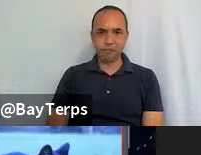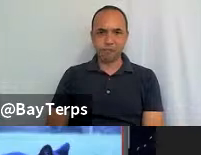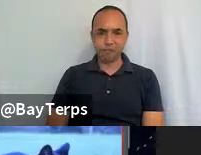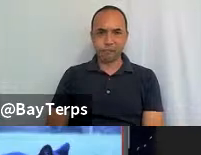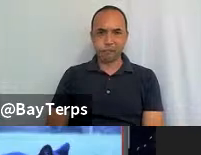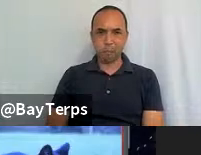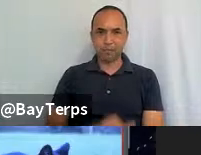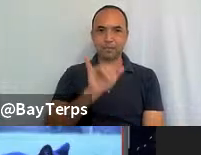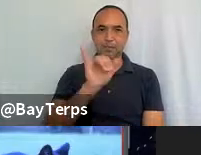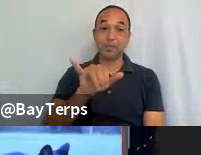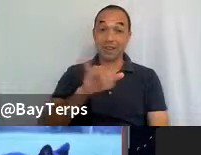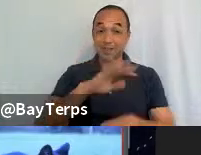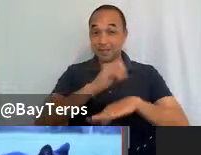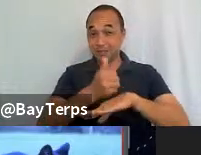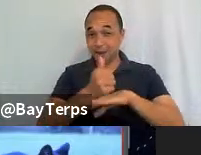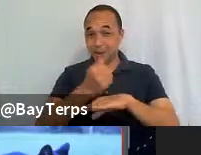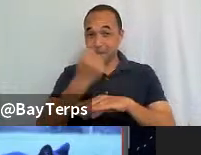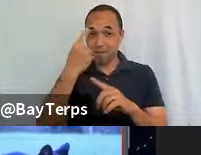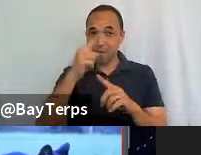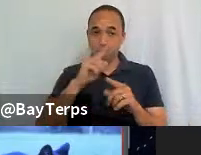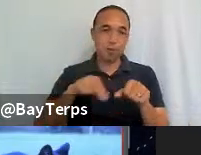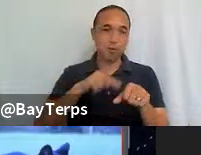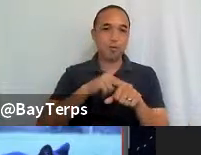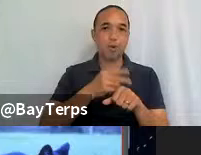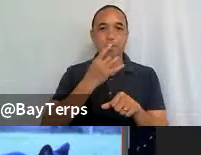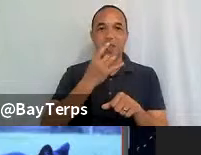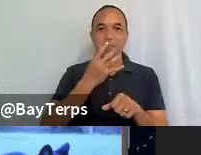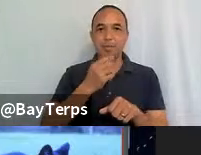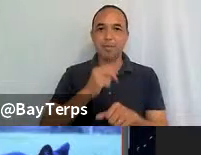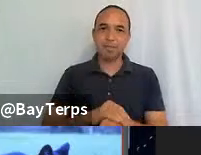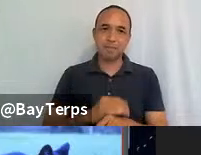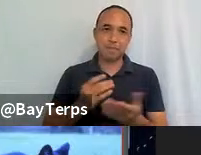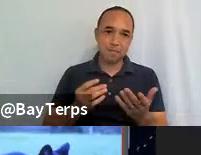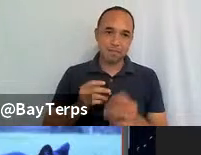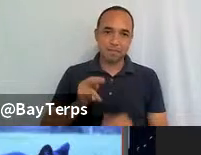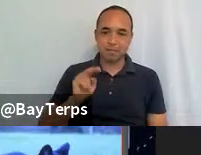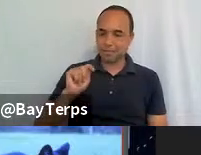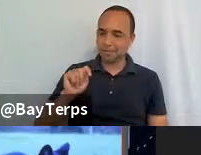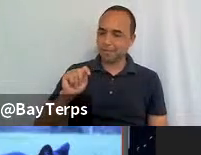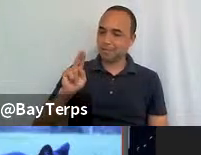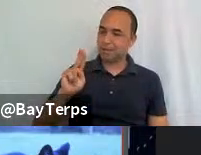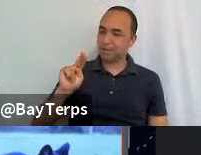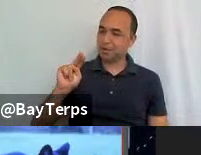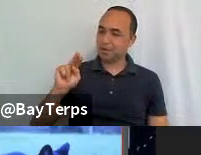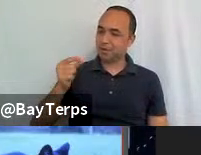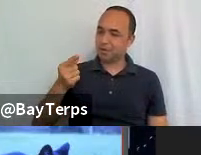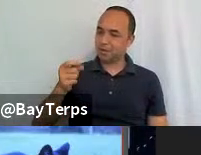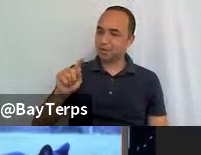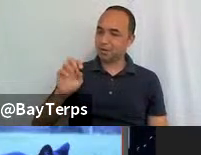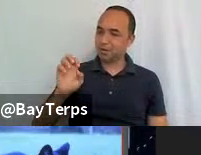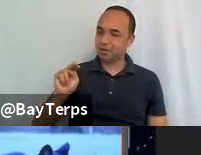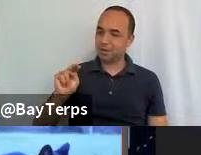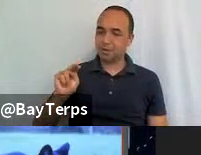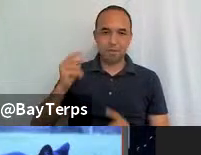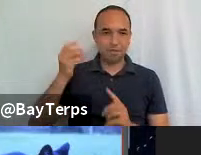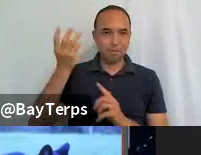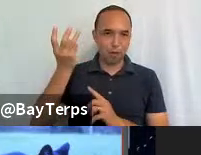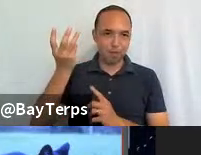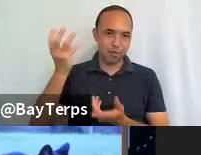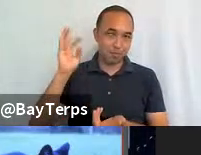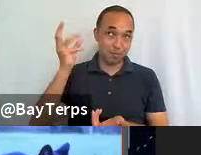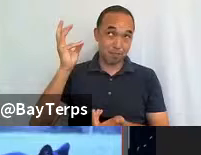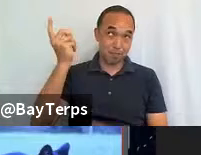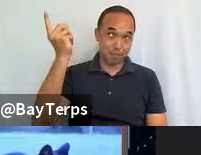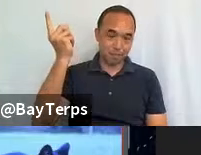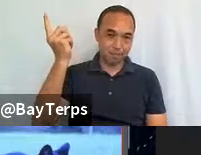normal light bulb setting in outdoors. So if you have pictures that turn